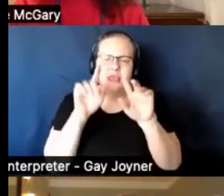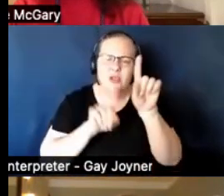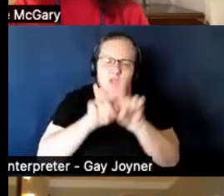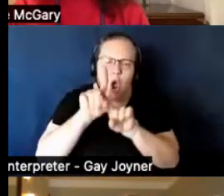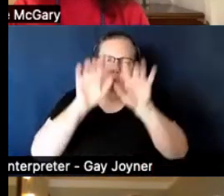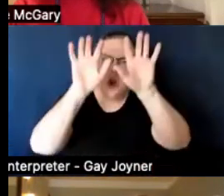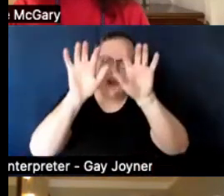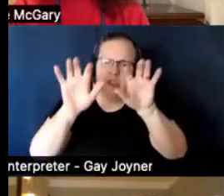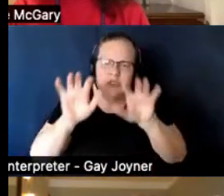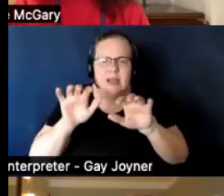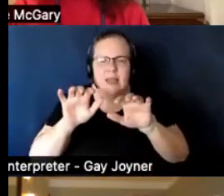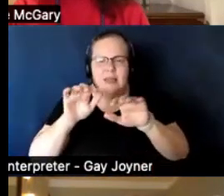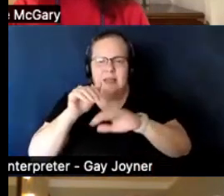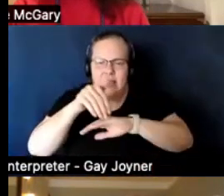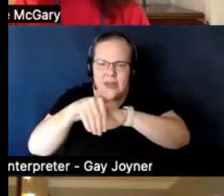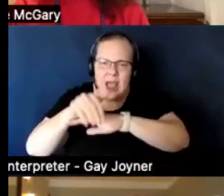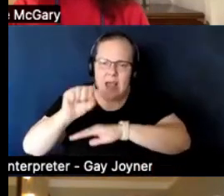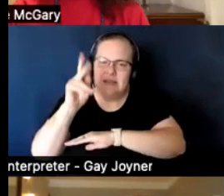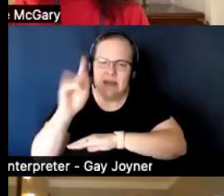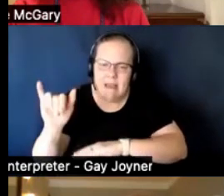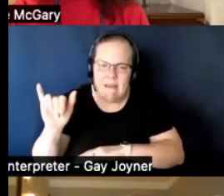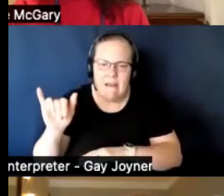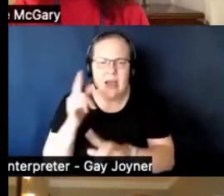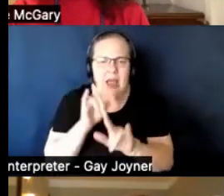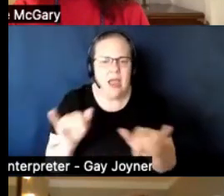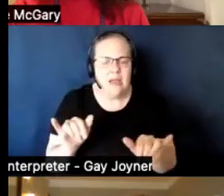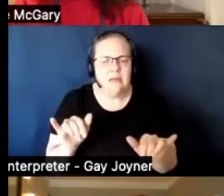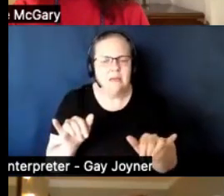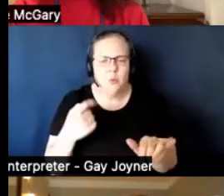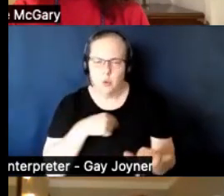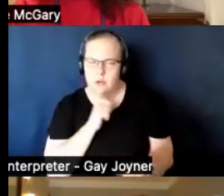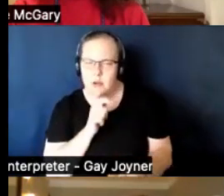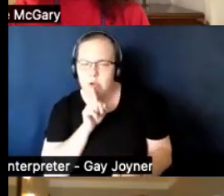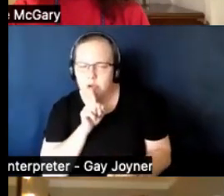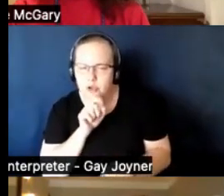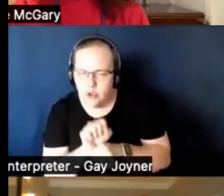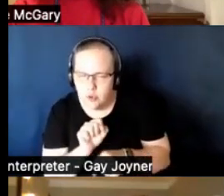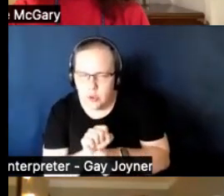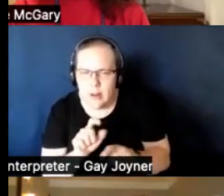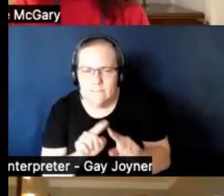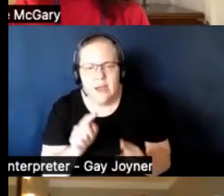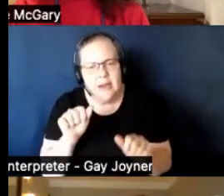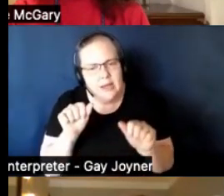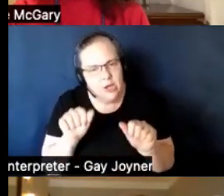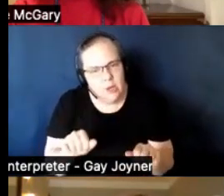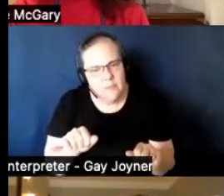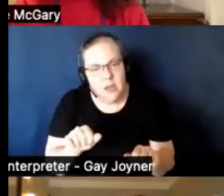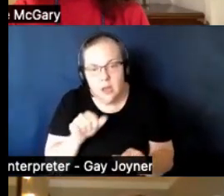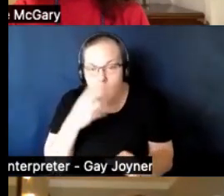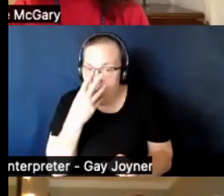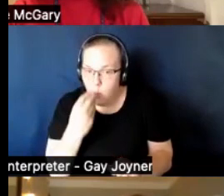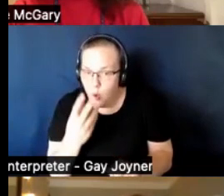sky, and we're not sure. It could be a wolf, it could